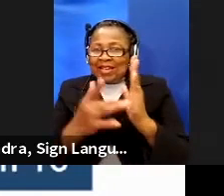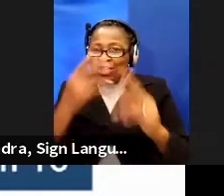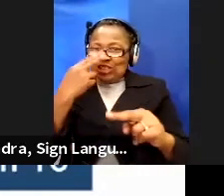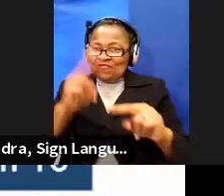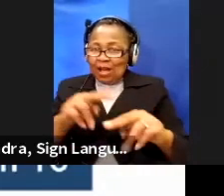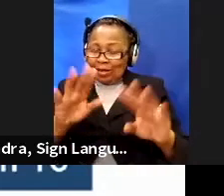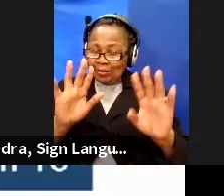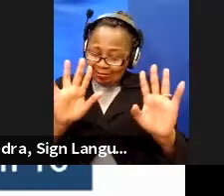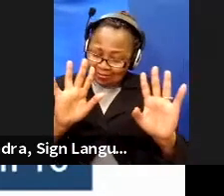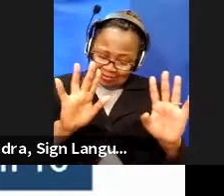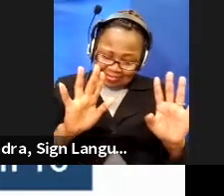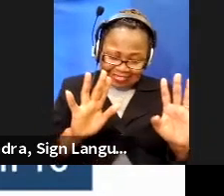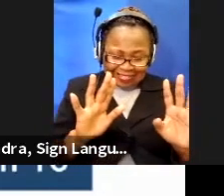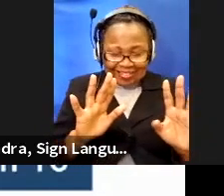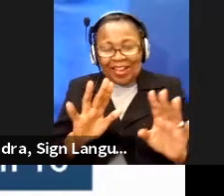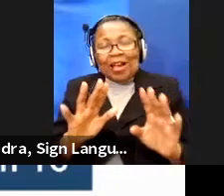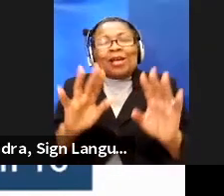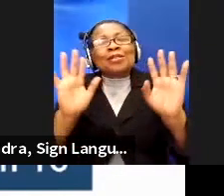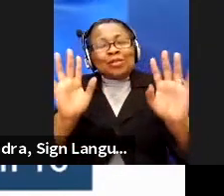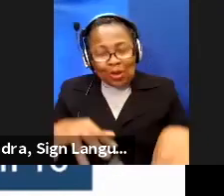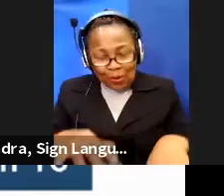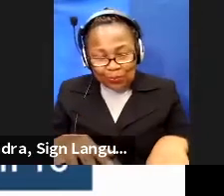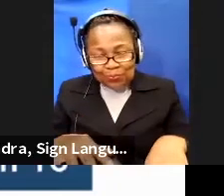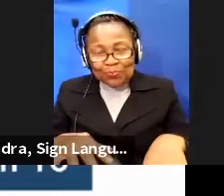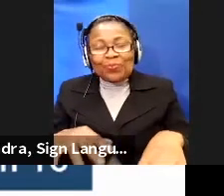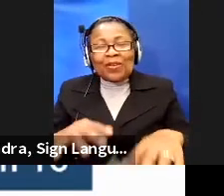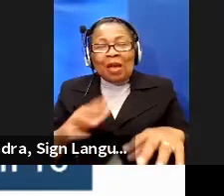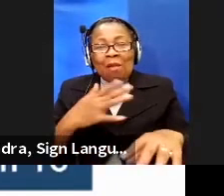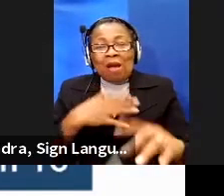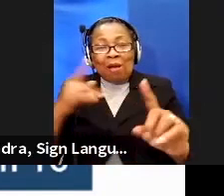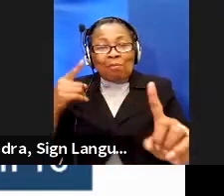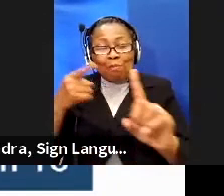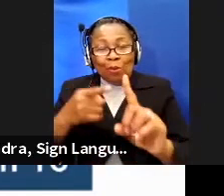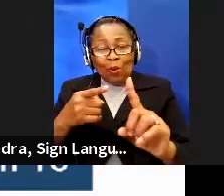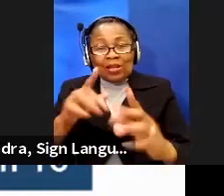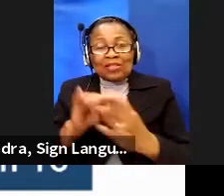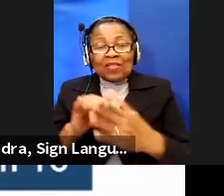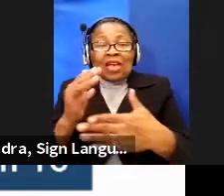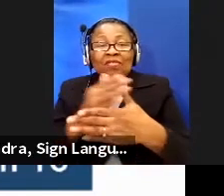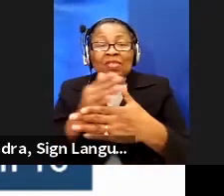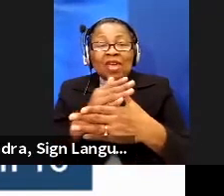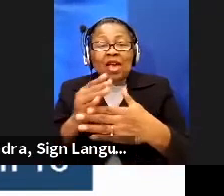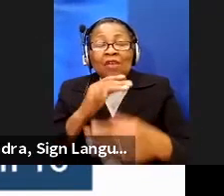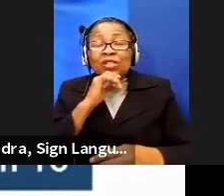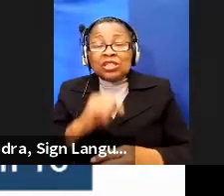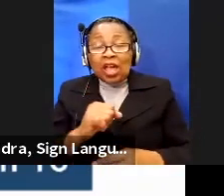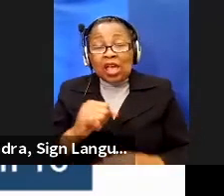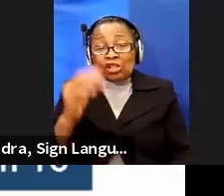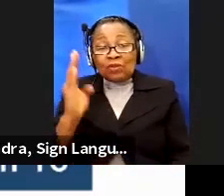Okay, so my point is that the average age of a